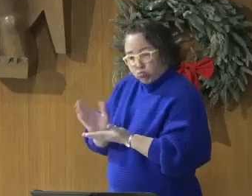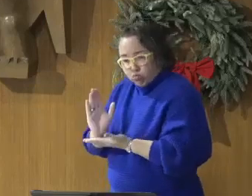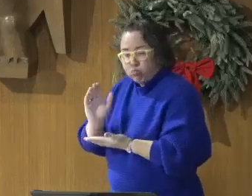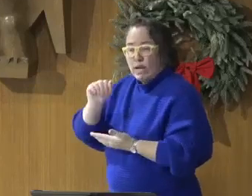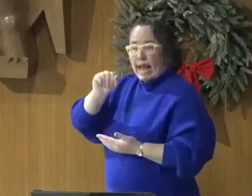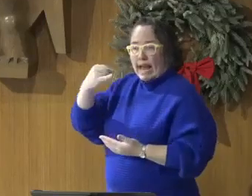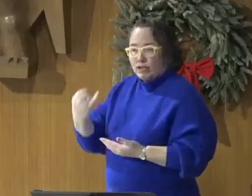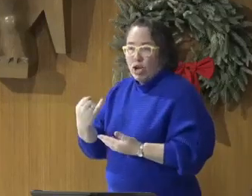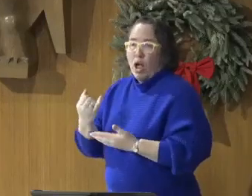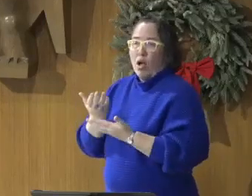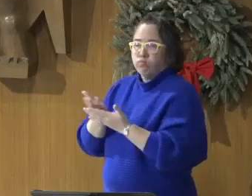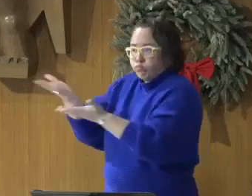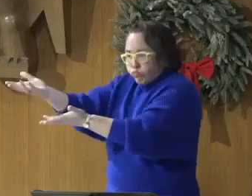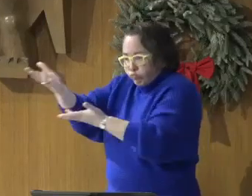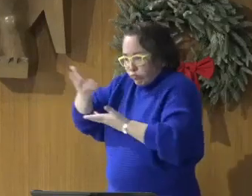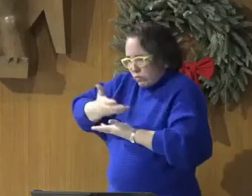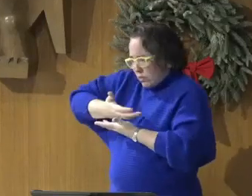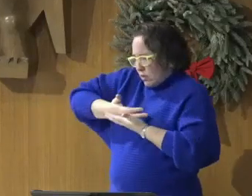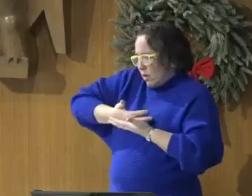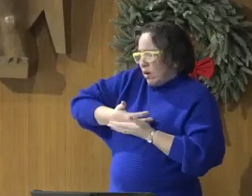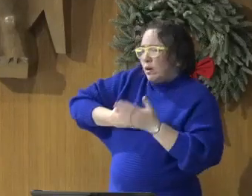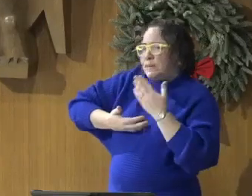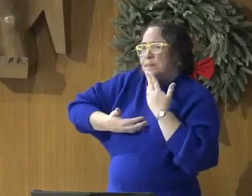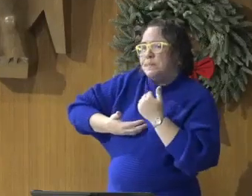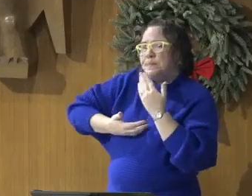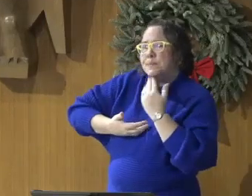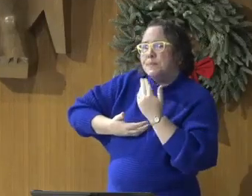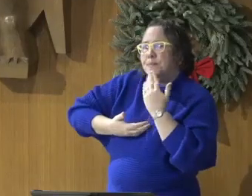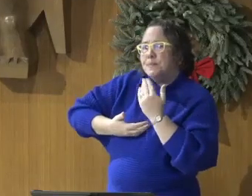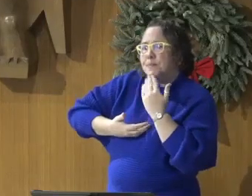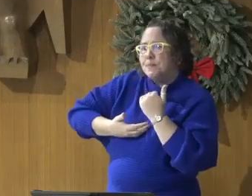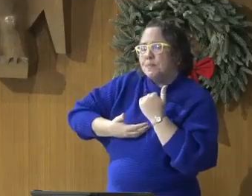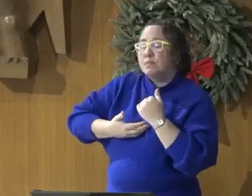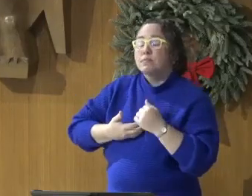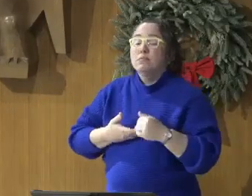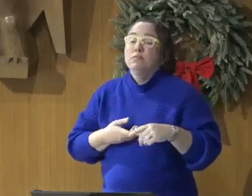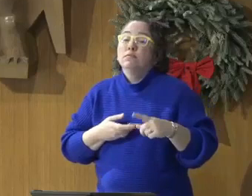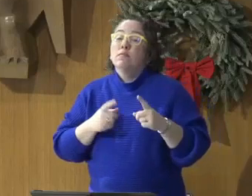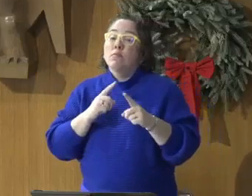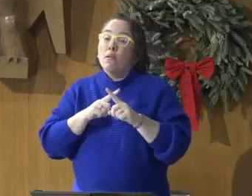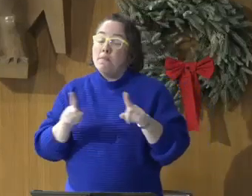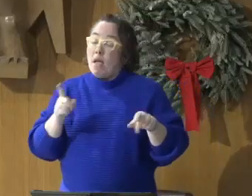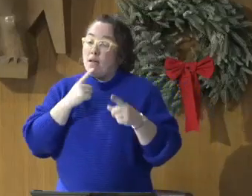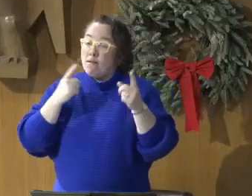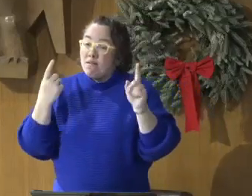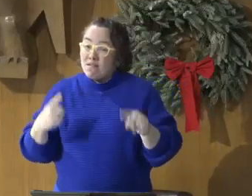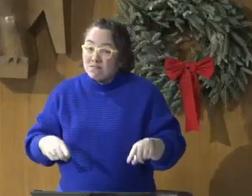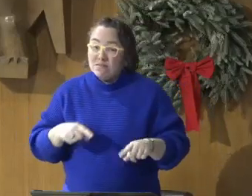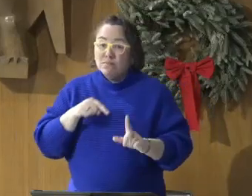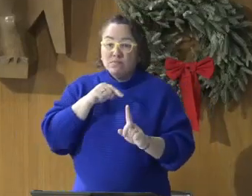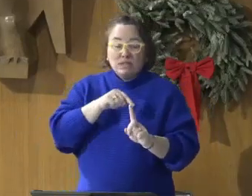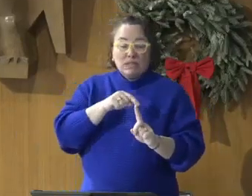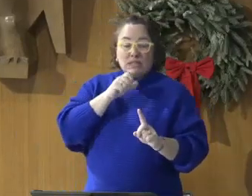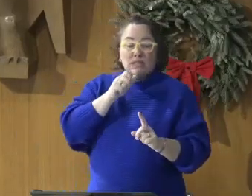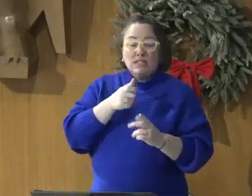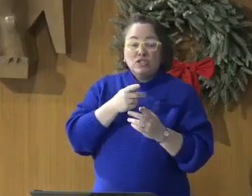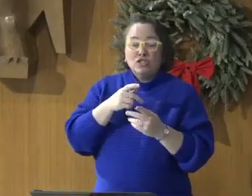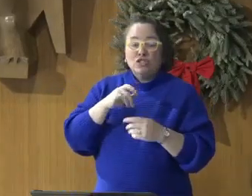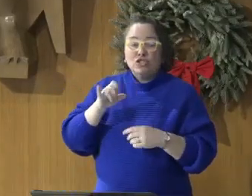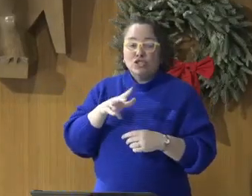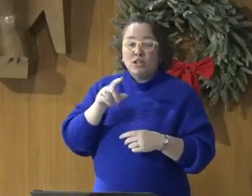carried for nine months in the womb. In fact, she didn't just let us hold AJ,